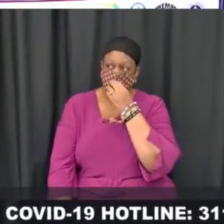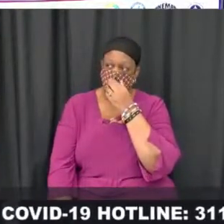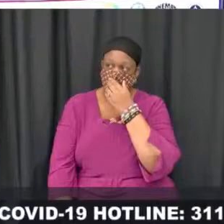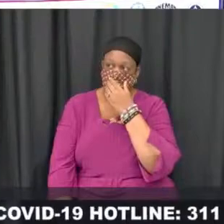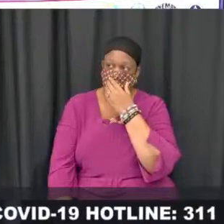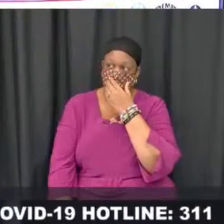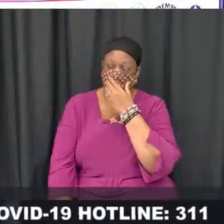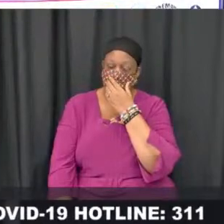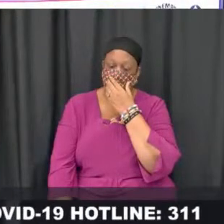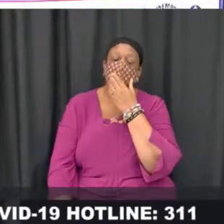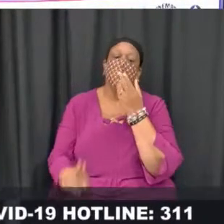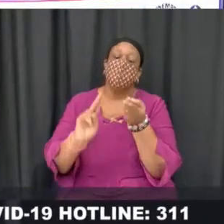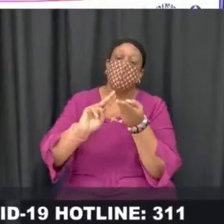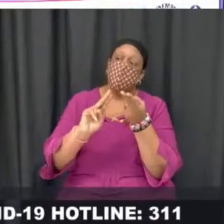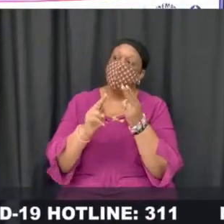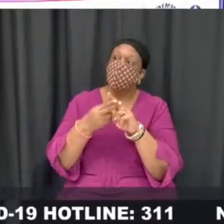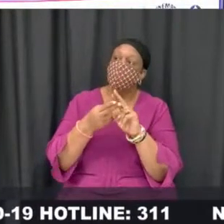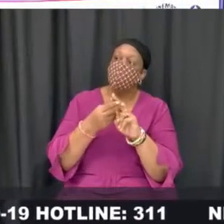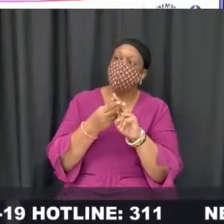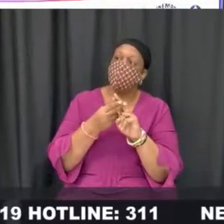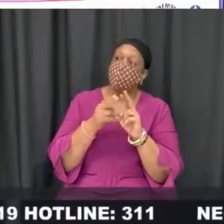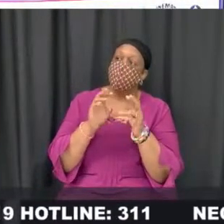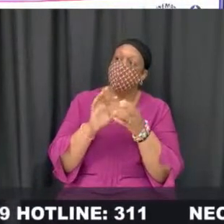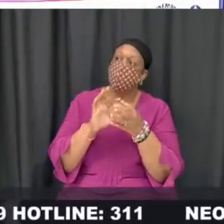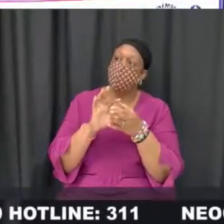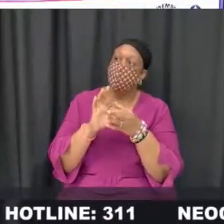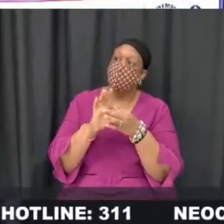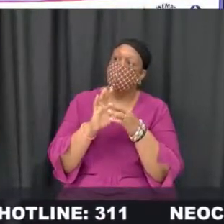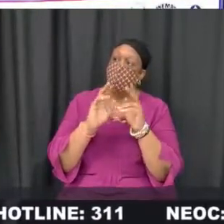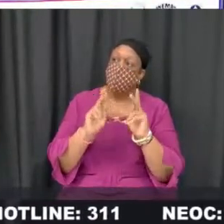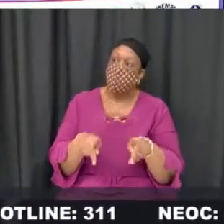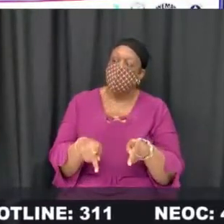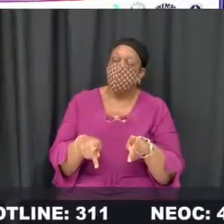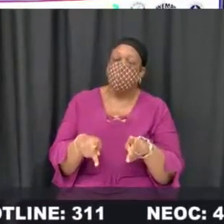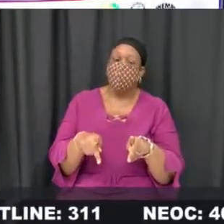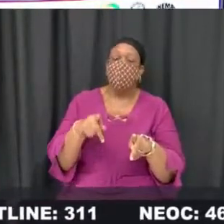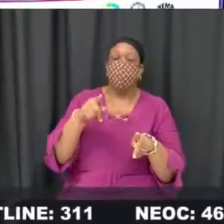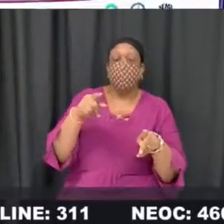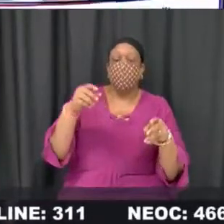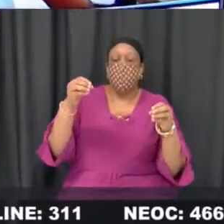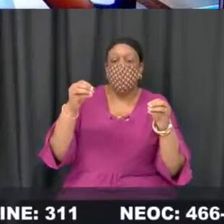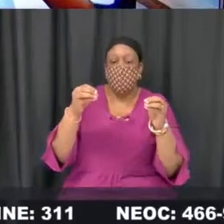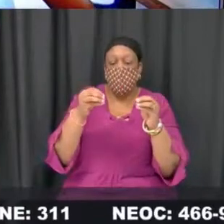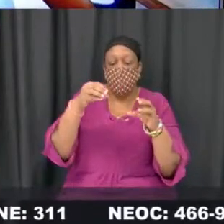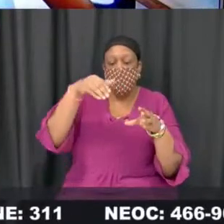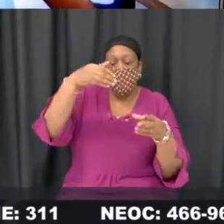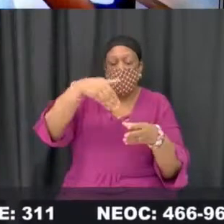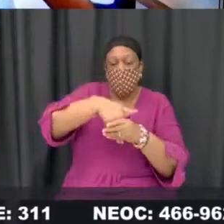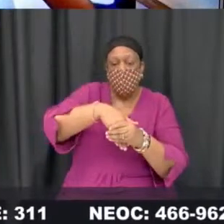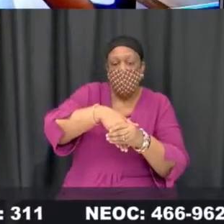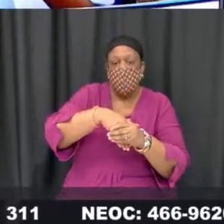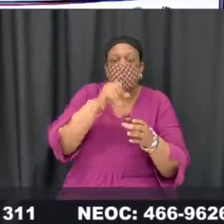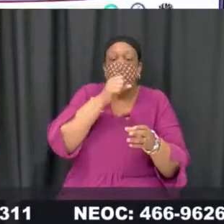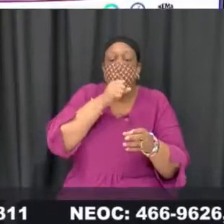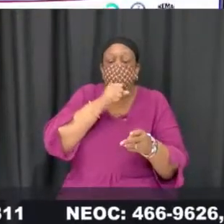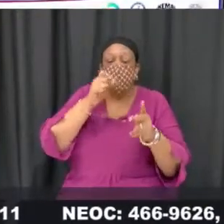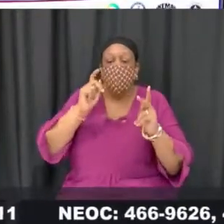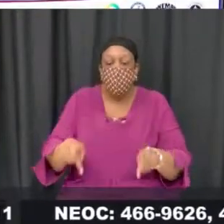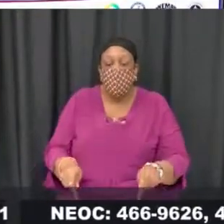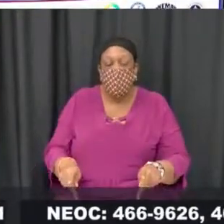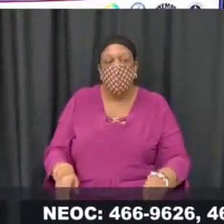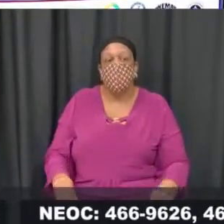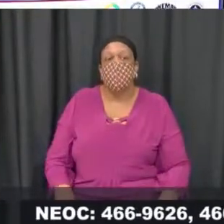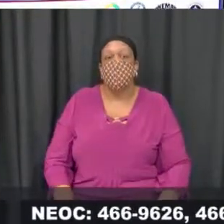Please clarify. If this group of seniors is excluded from the target population, approximately what